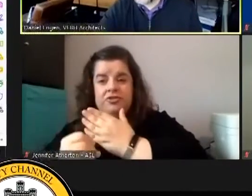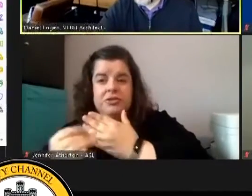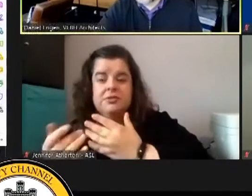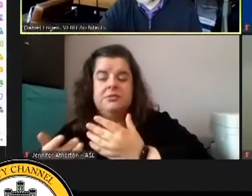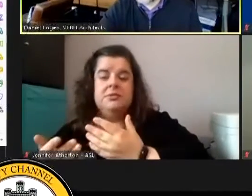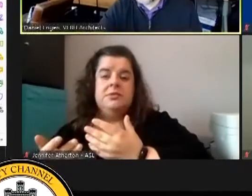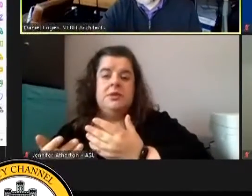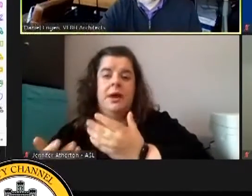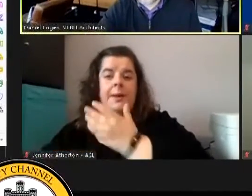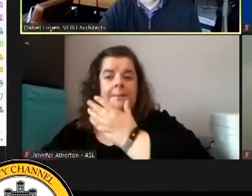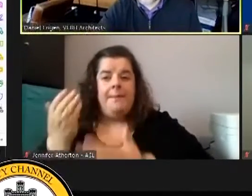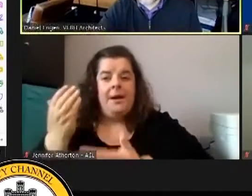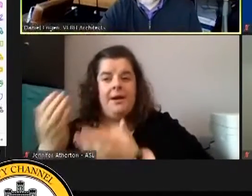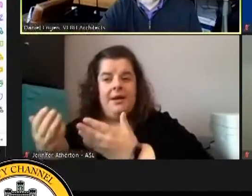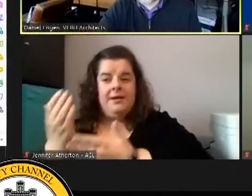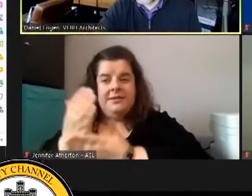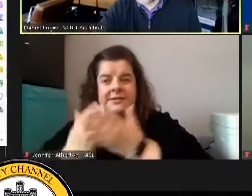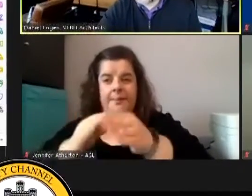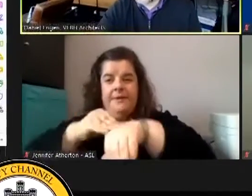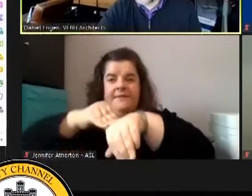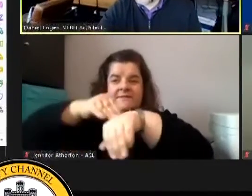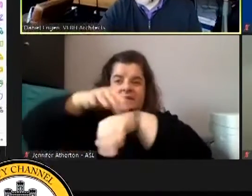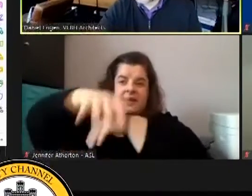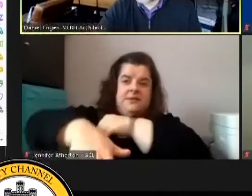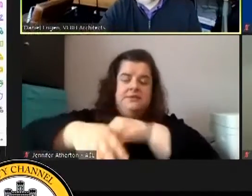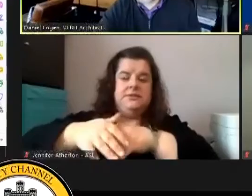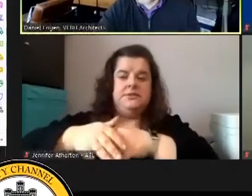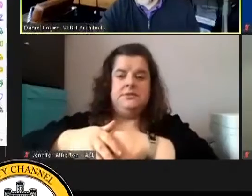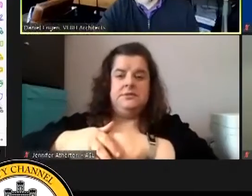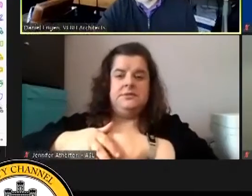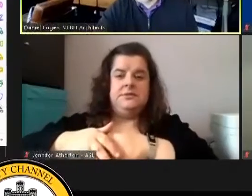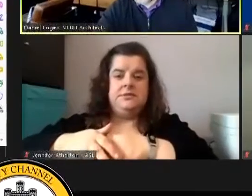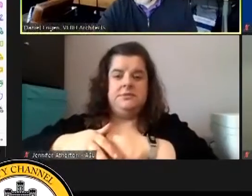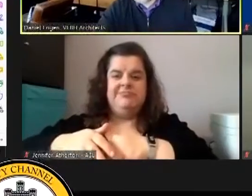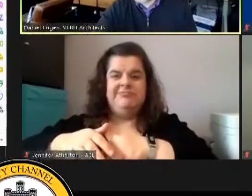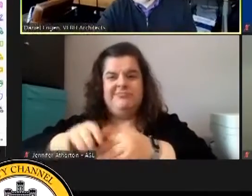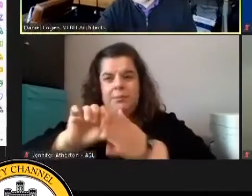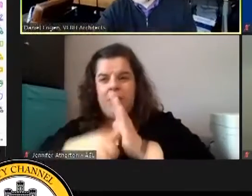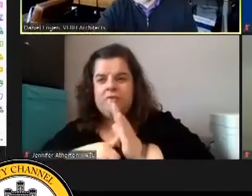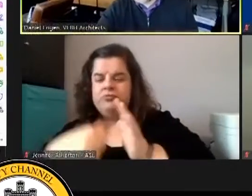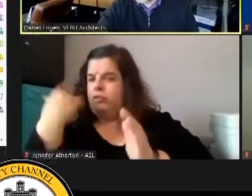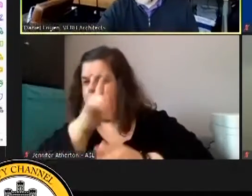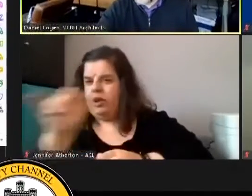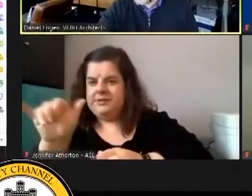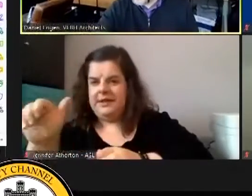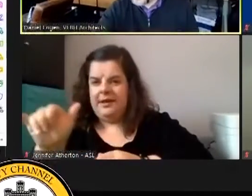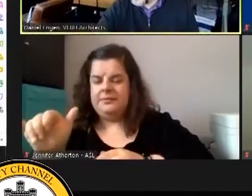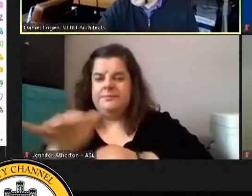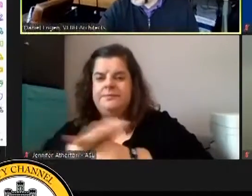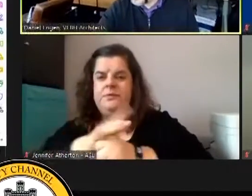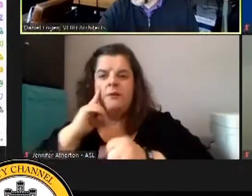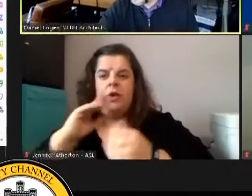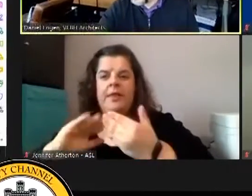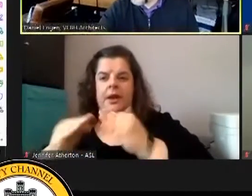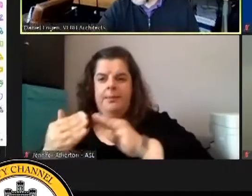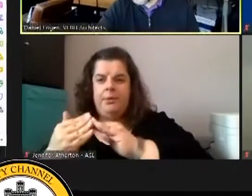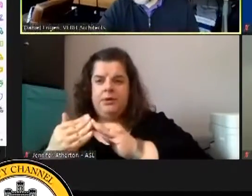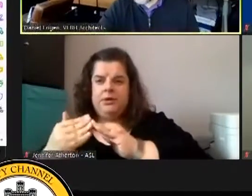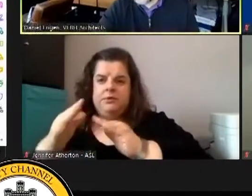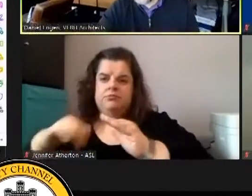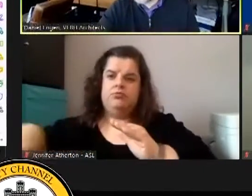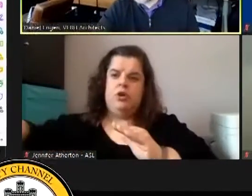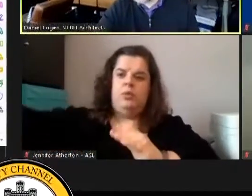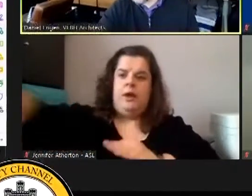some significant effects on the impression of the campus and for the community adjacencies. So